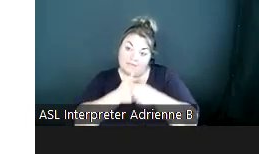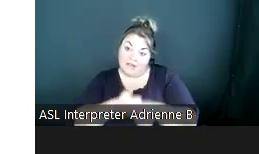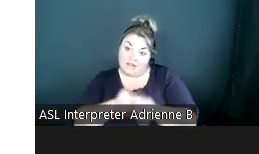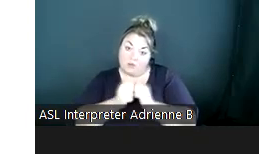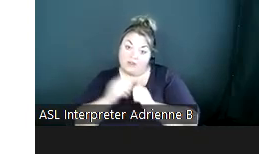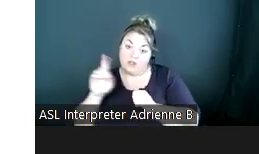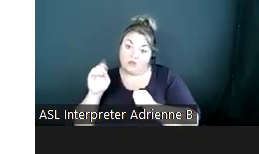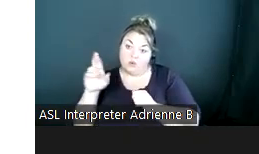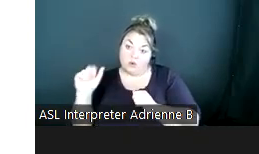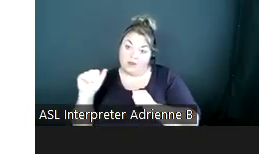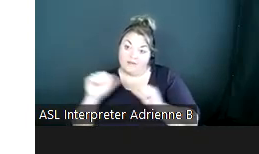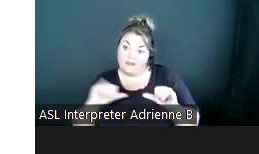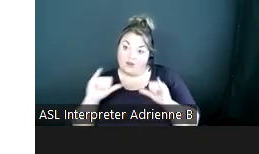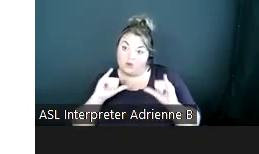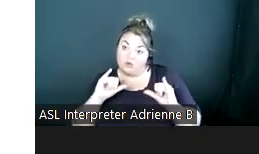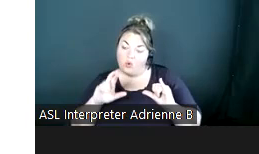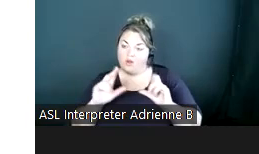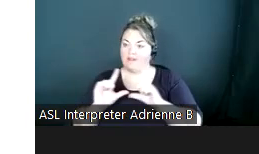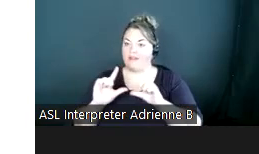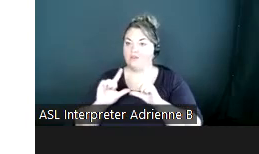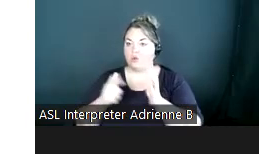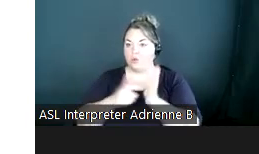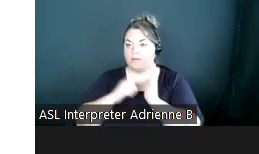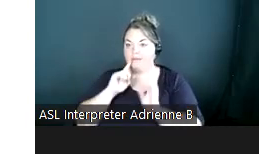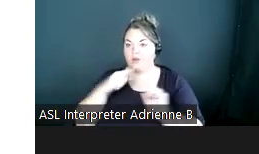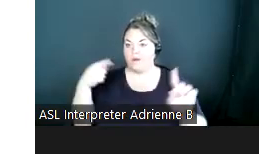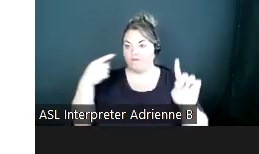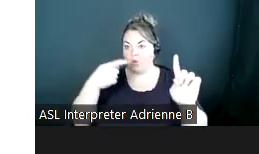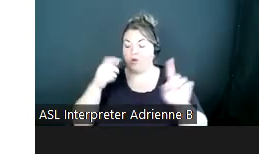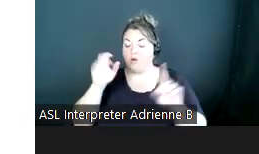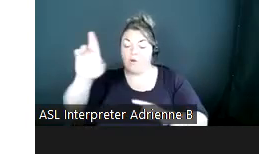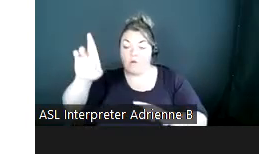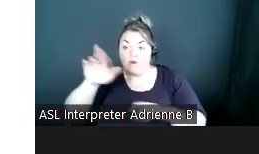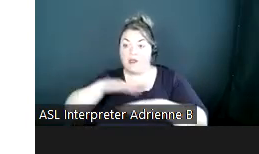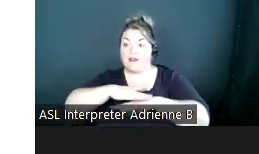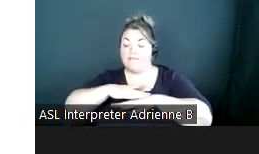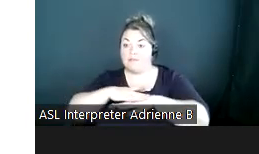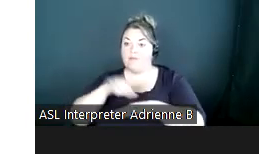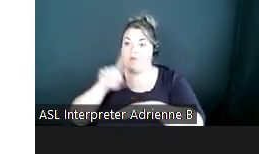DORA standards for that licensure requirements that they're going for, or at a minimum of